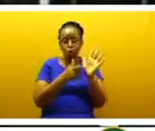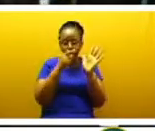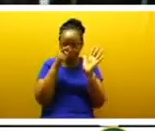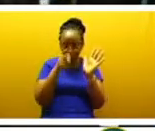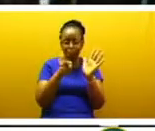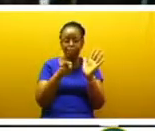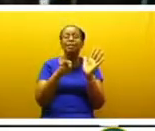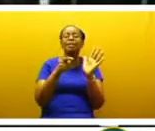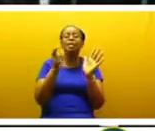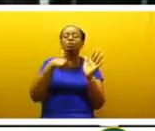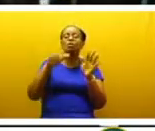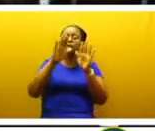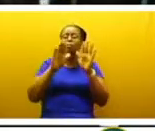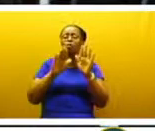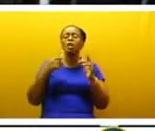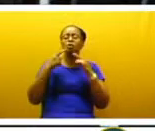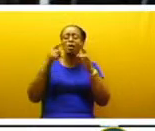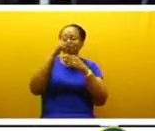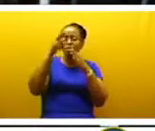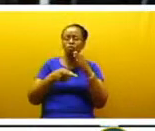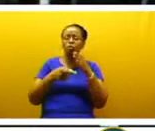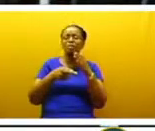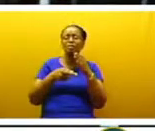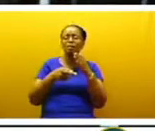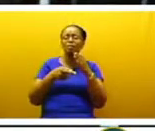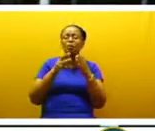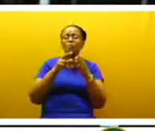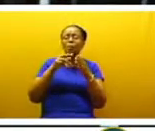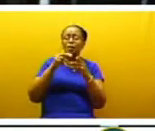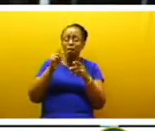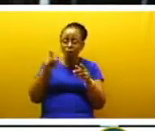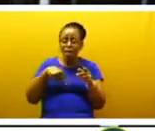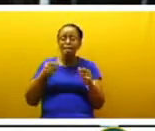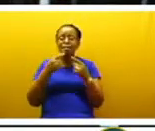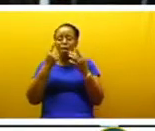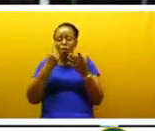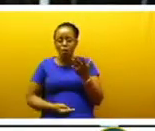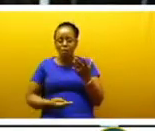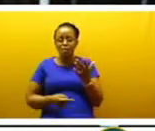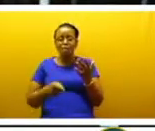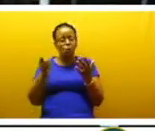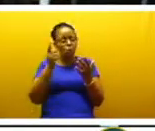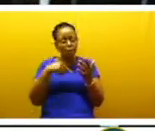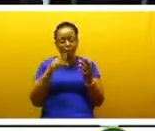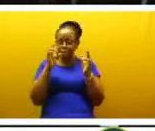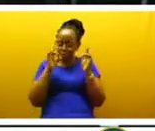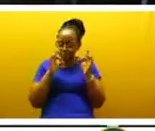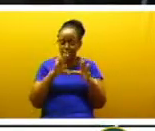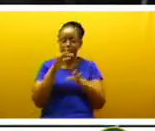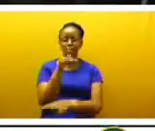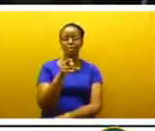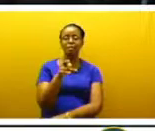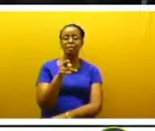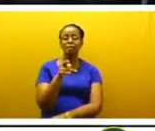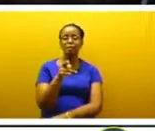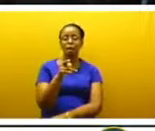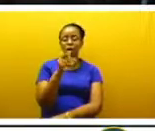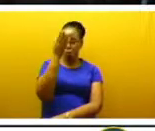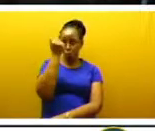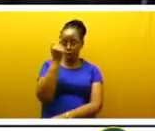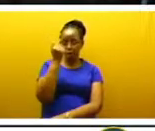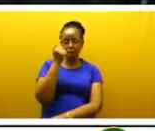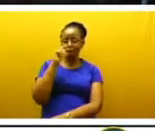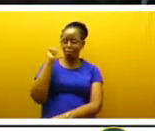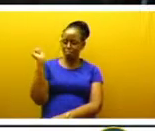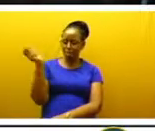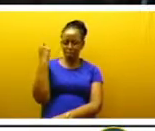say, not only reject it, but reject it consciously, so that the precedent is not